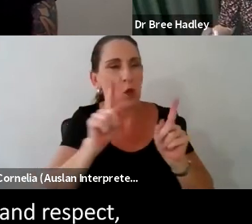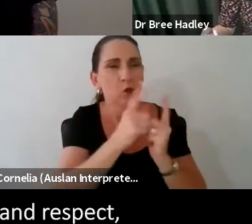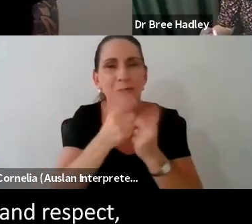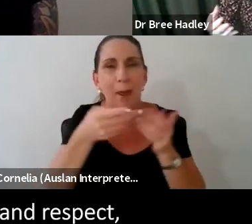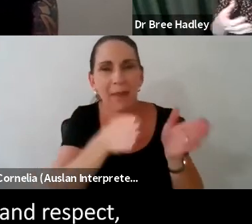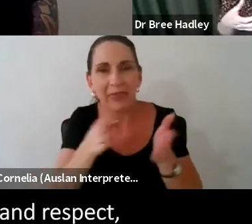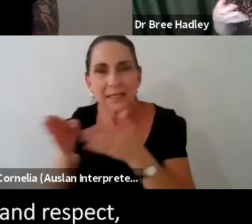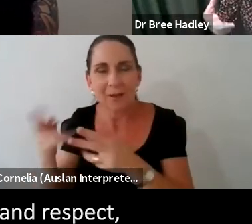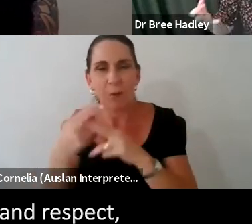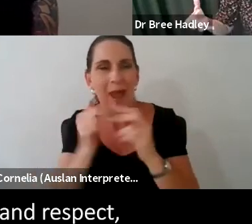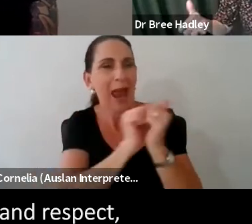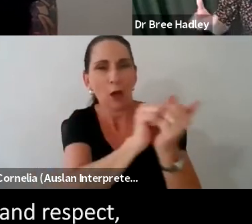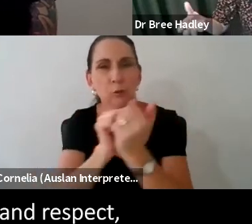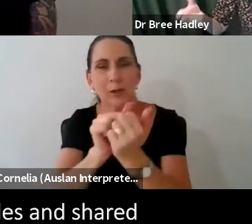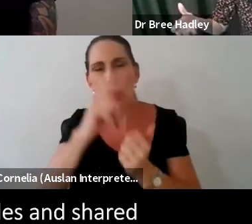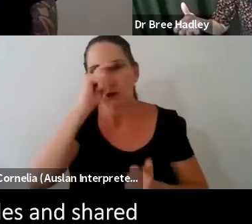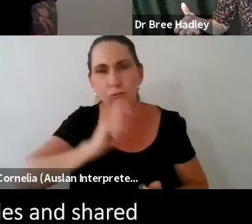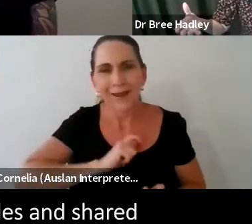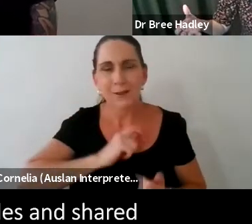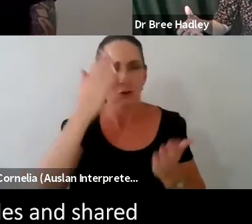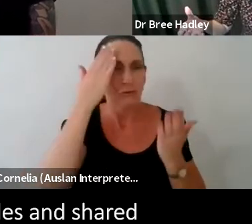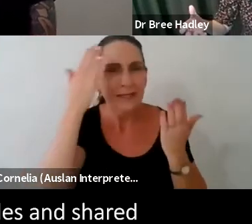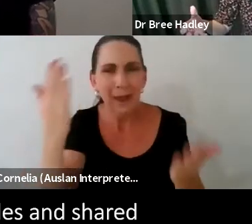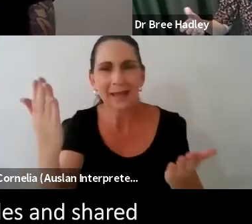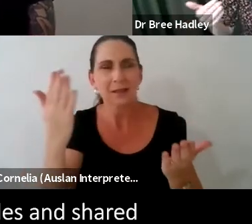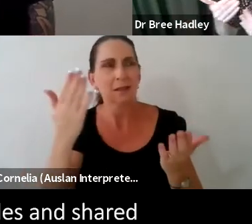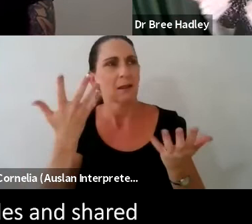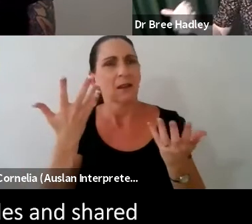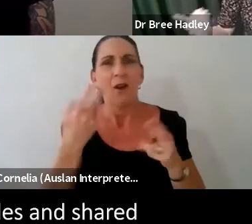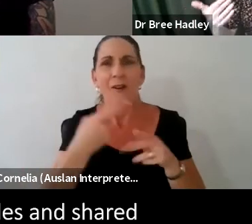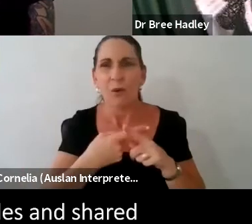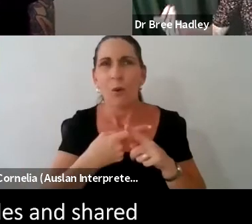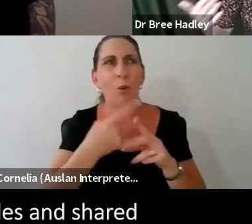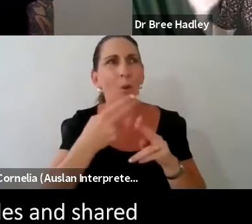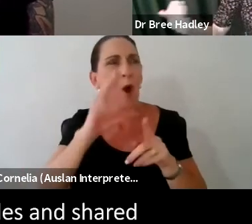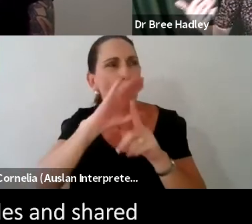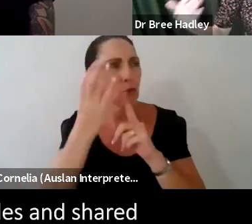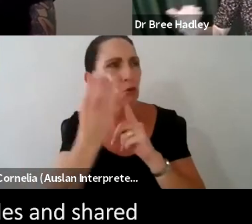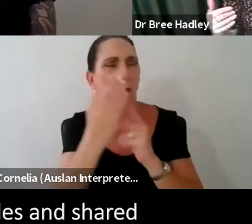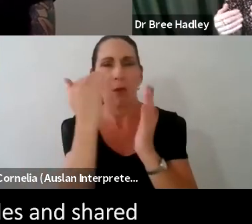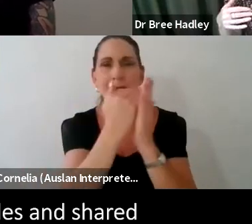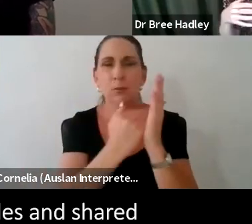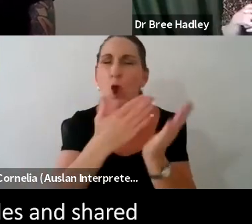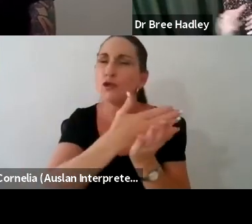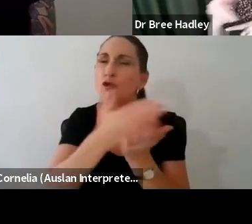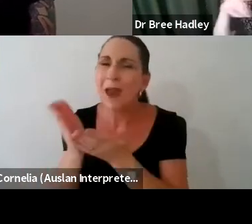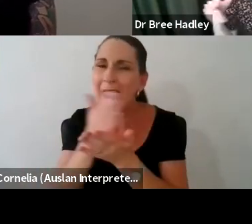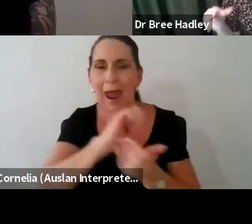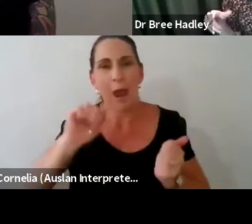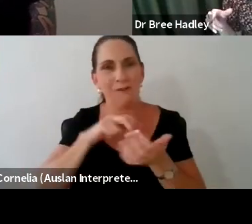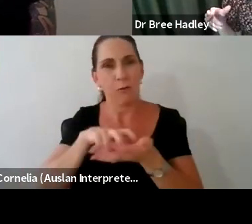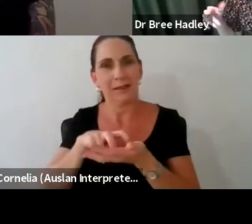and respect grounded in disability cultural principles and shared kind of vulnerability and reciprocity